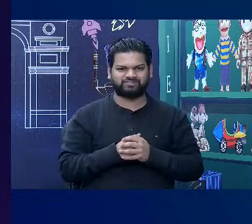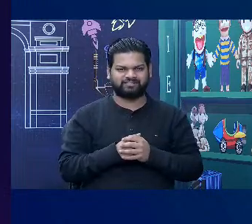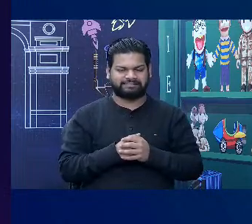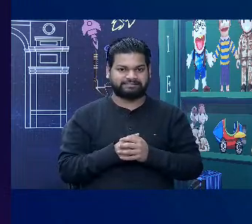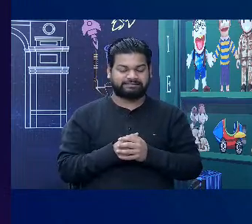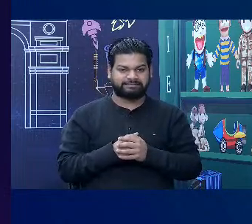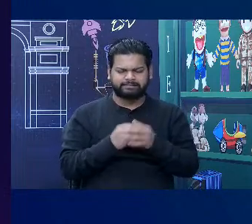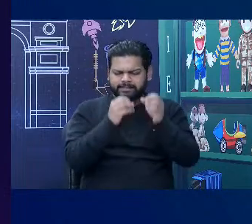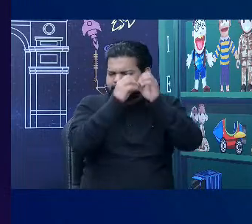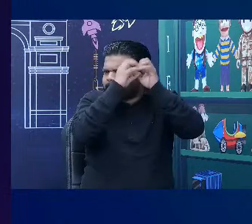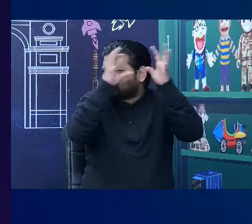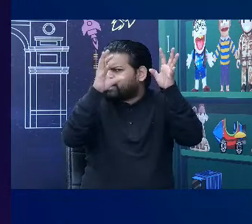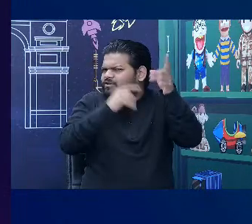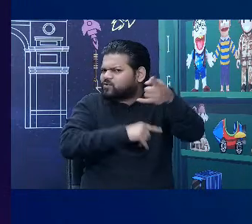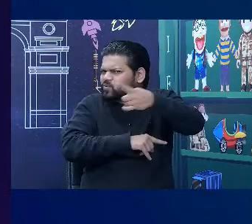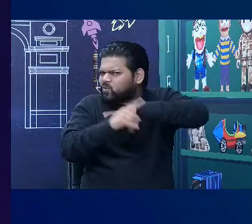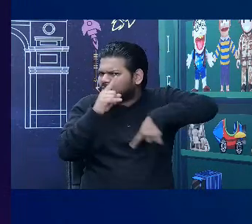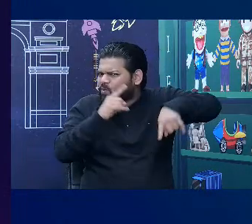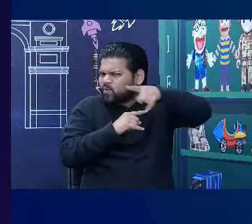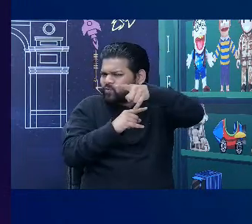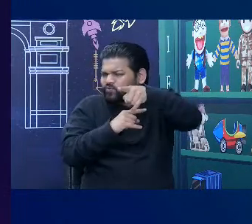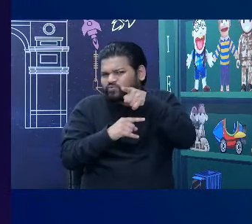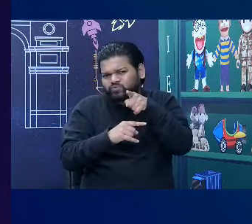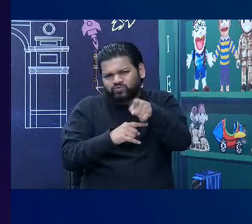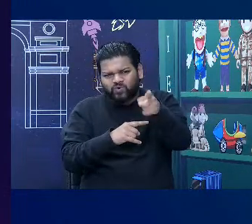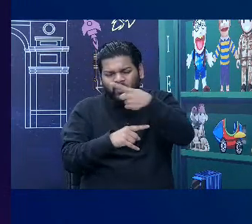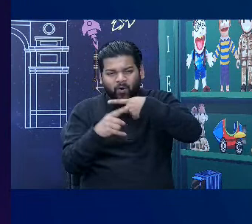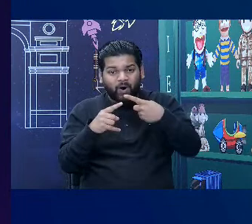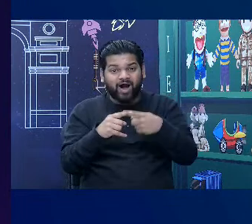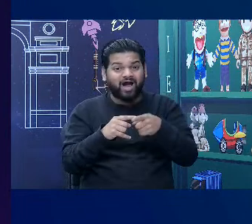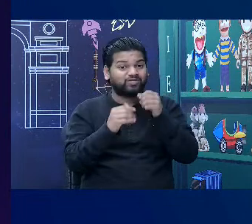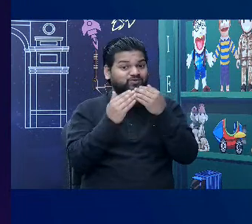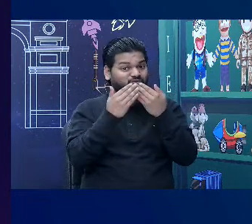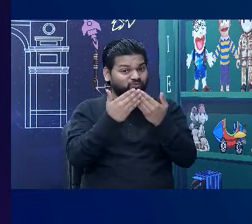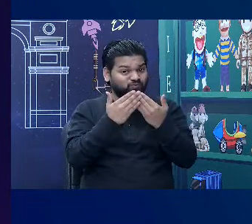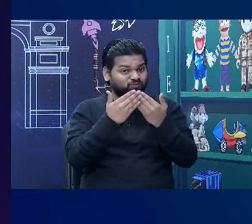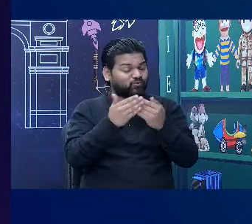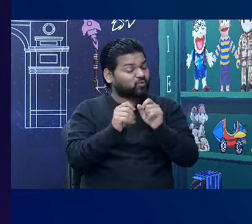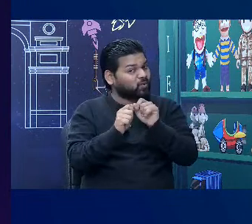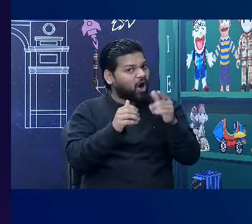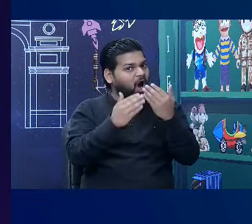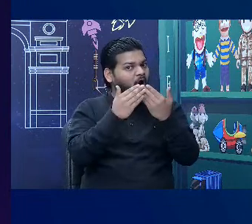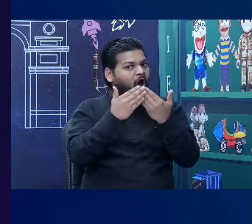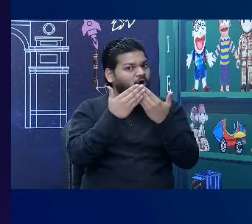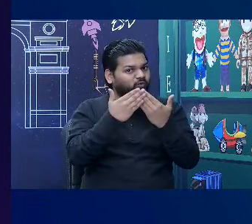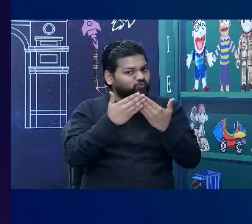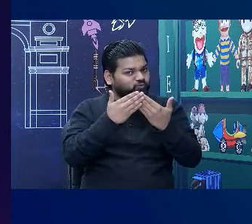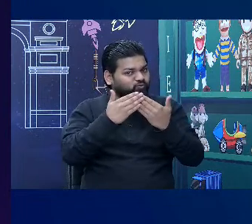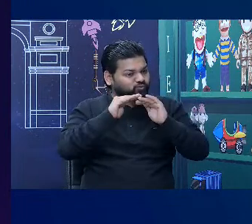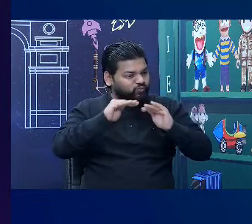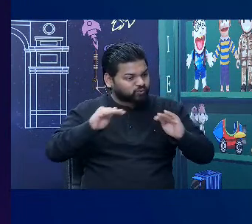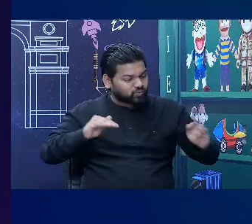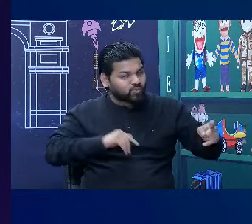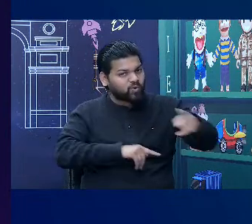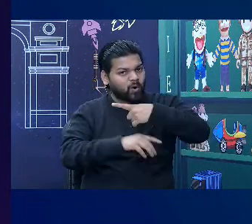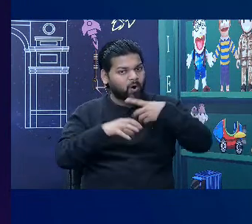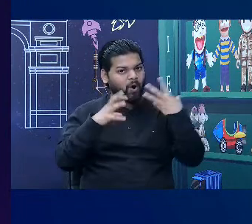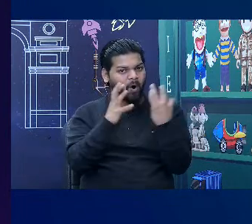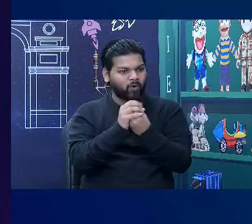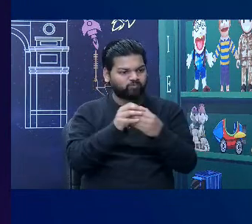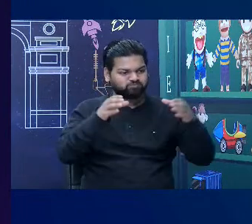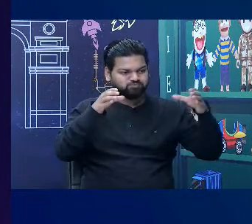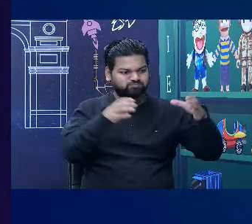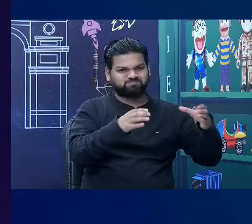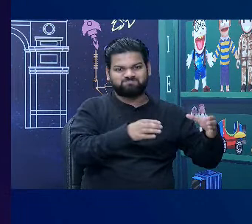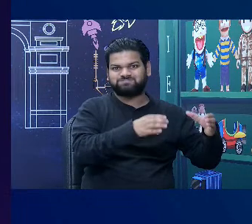suppose the students of a school are visiting Qutub Minar. Now, if a student is looking at the